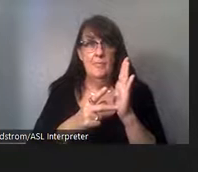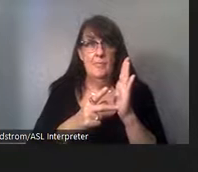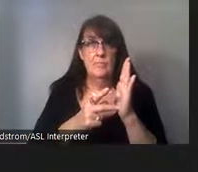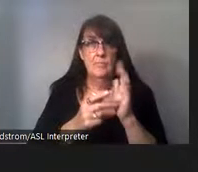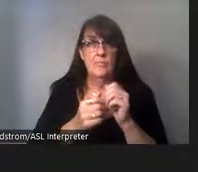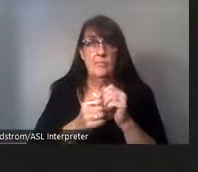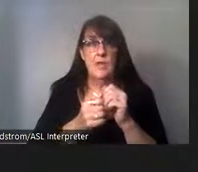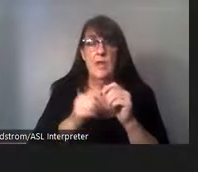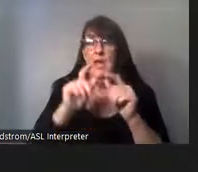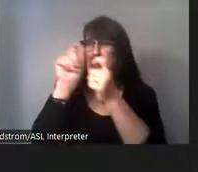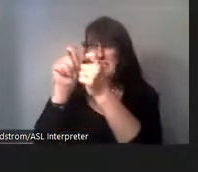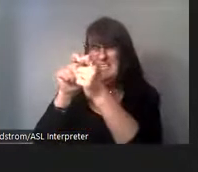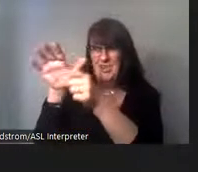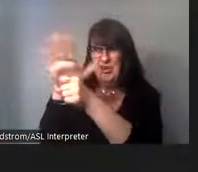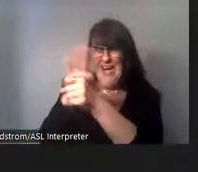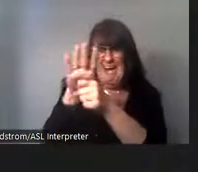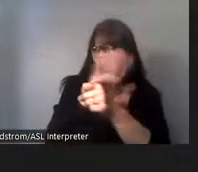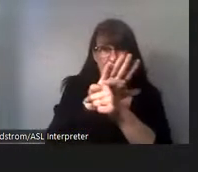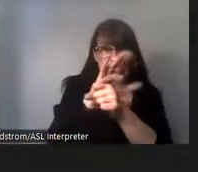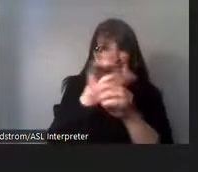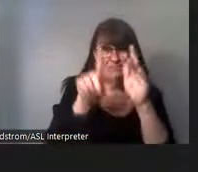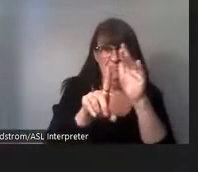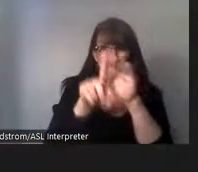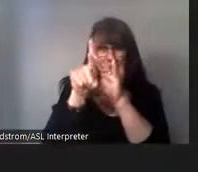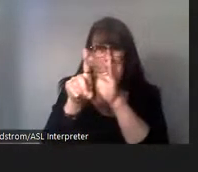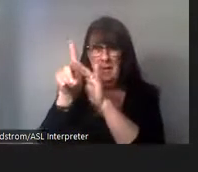Are there particular areas that come to mind where